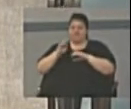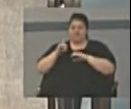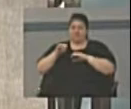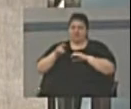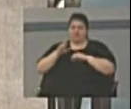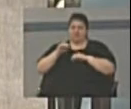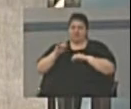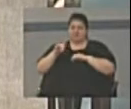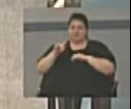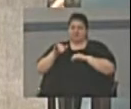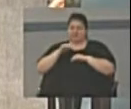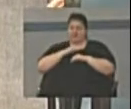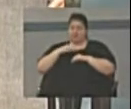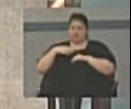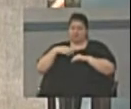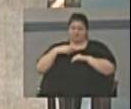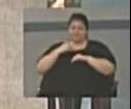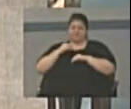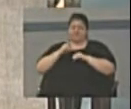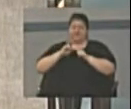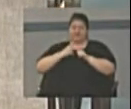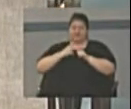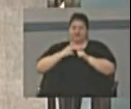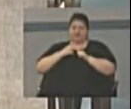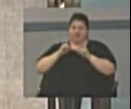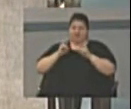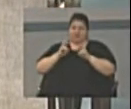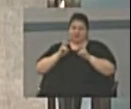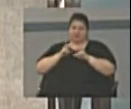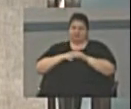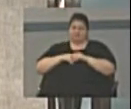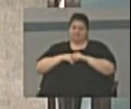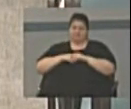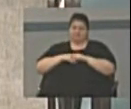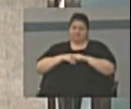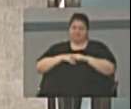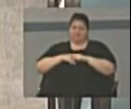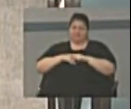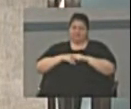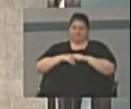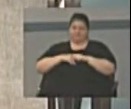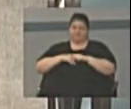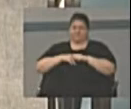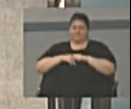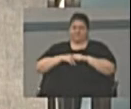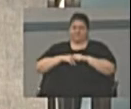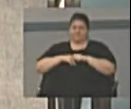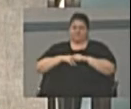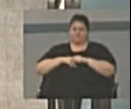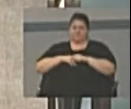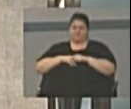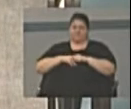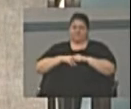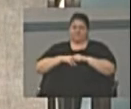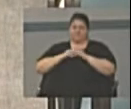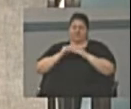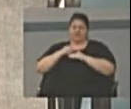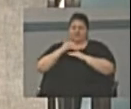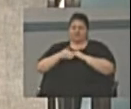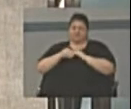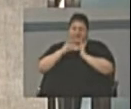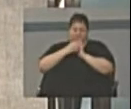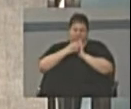council. And the second item, which is concerning this next paragraph, where